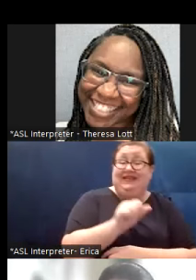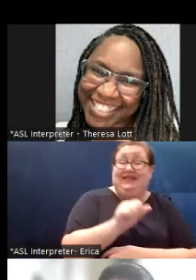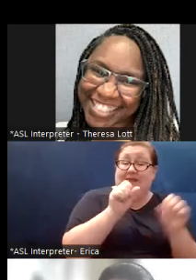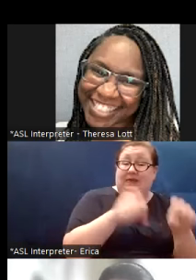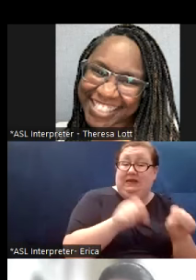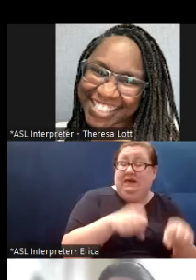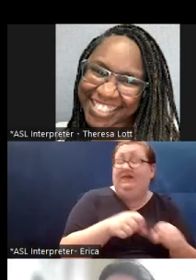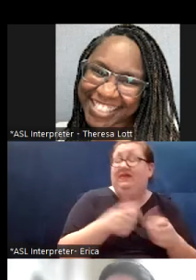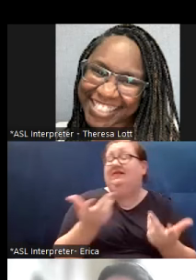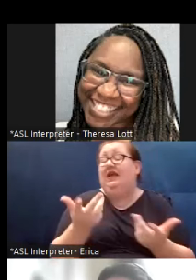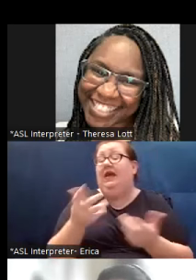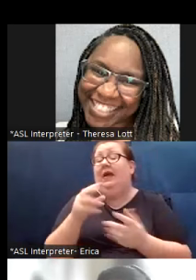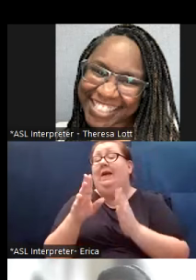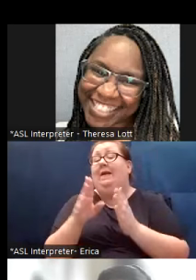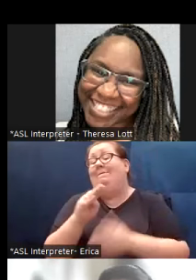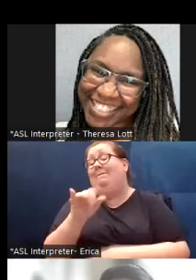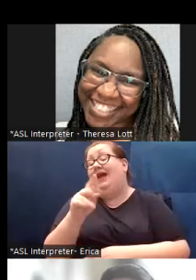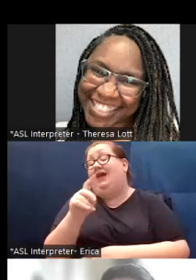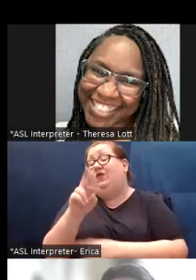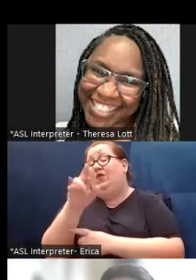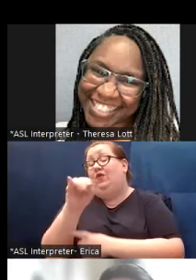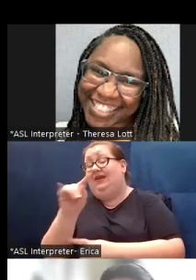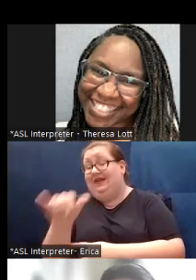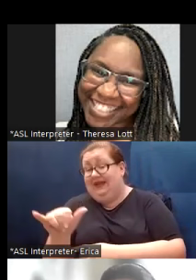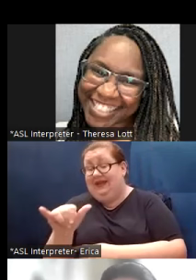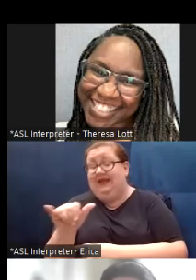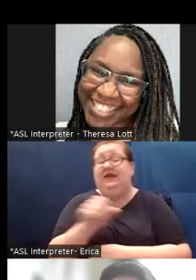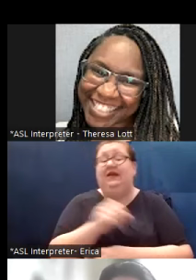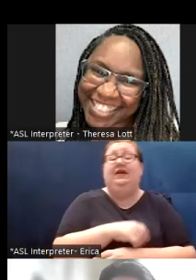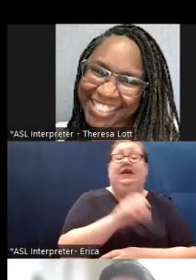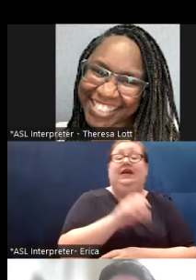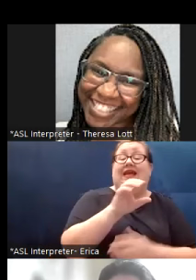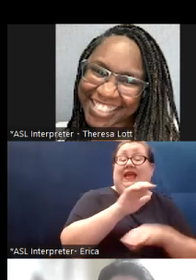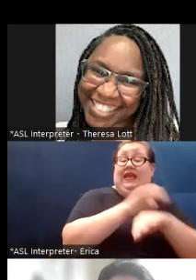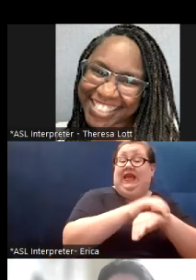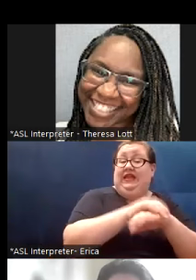minority status, English proficiency, and more.